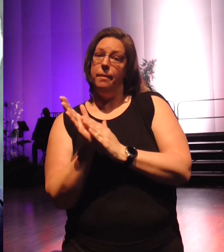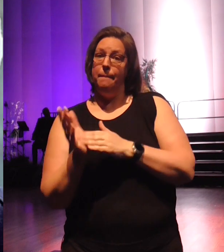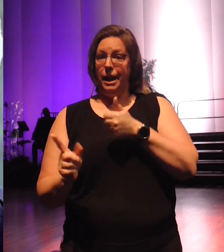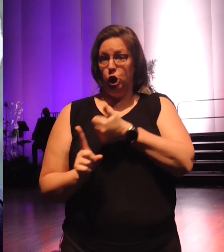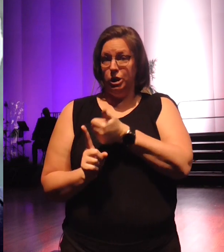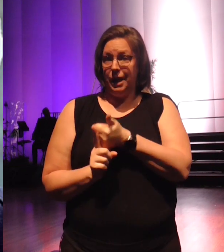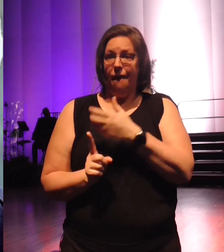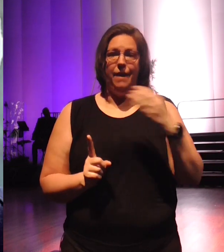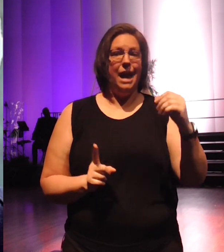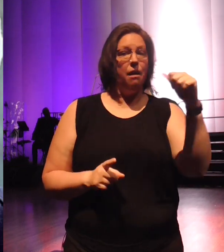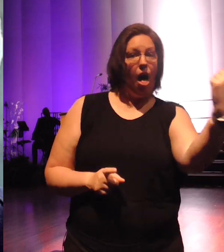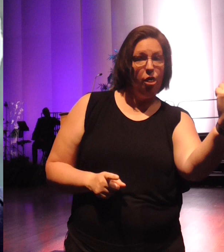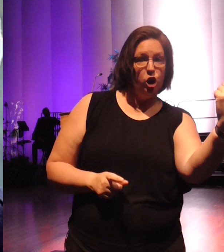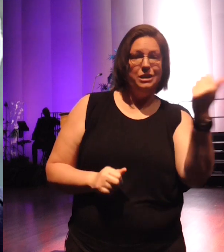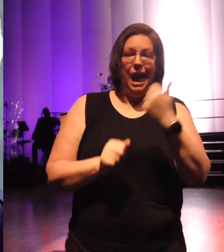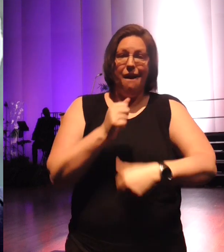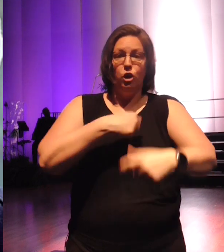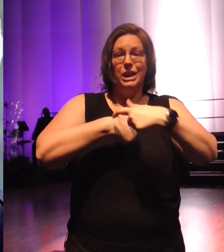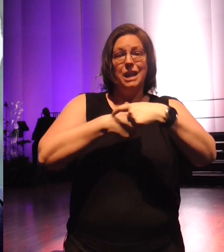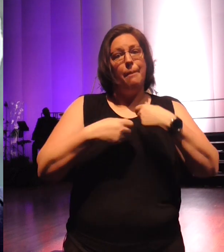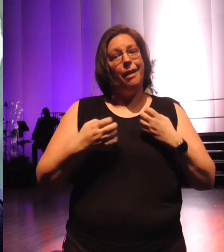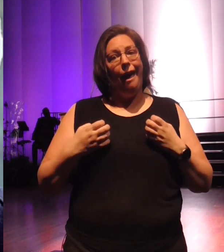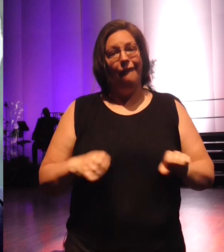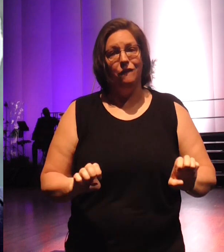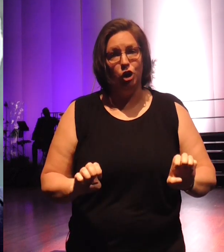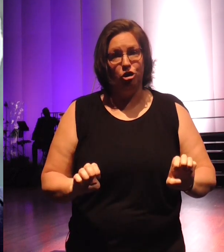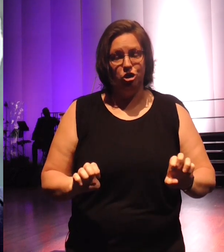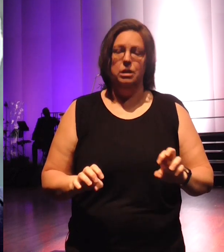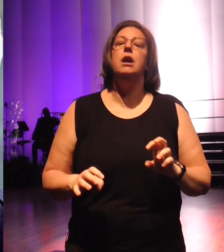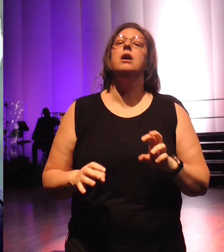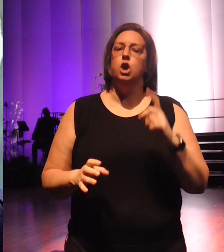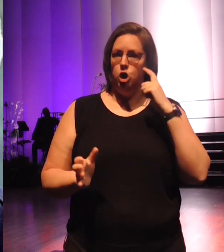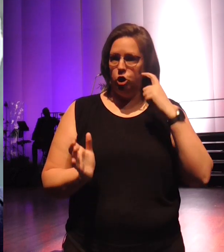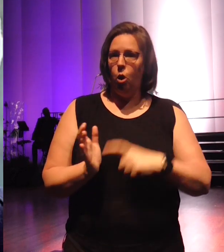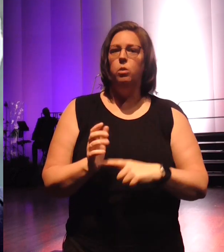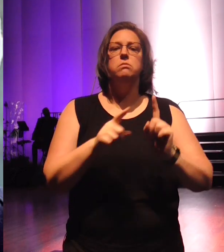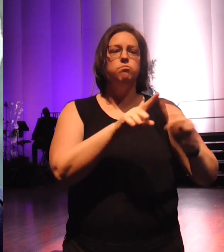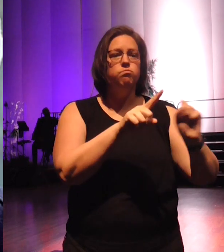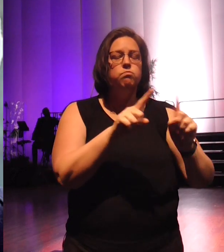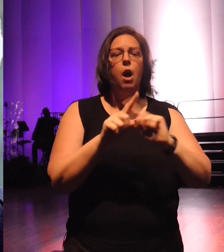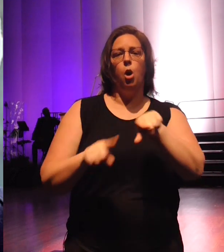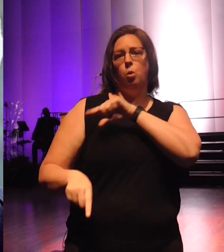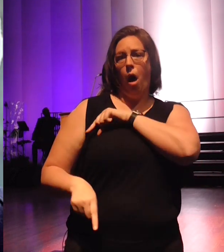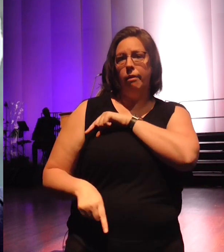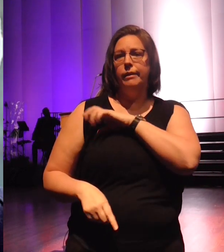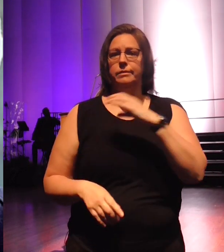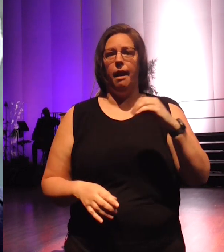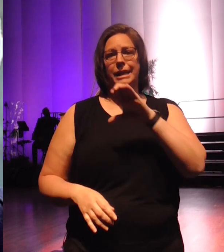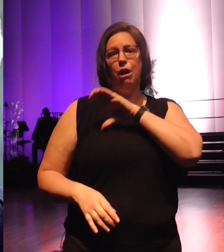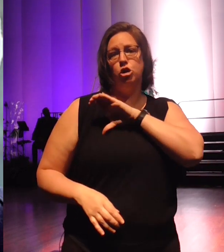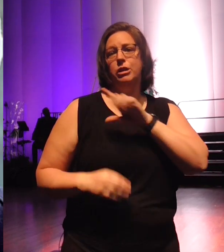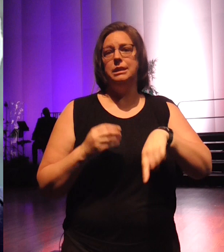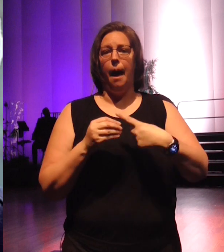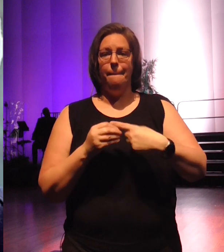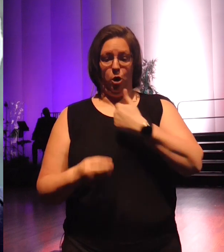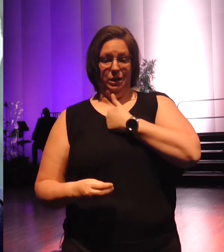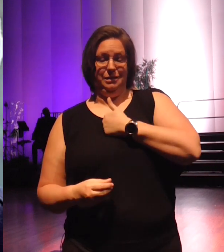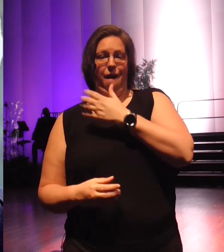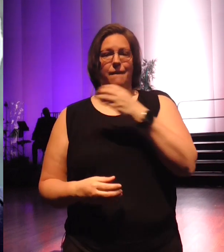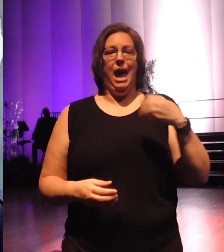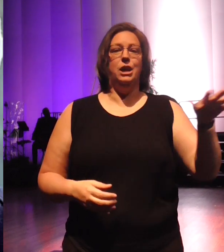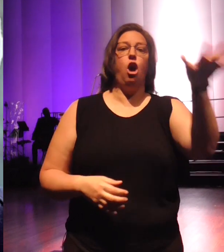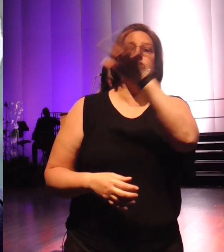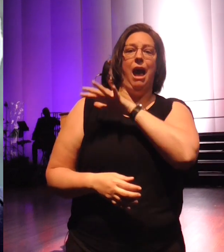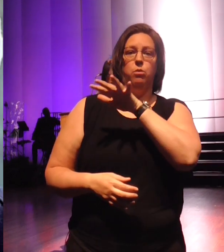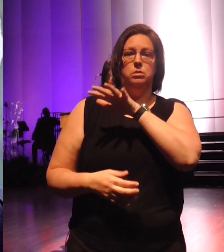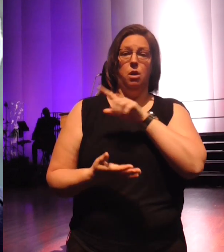effort is made. Notice all the wonderful qualities and characteristics about yourself and those around you. 1